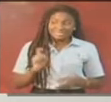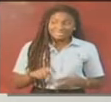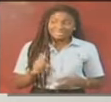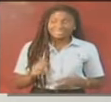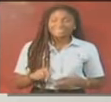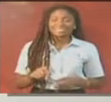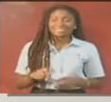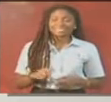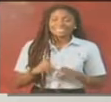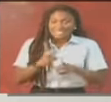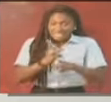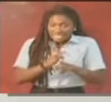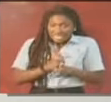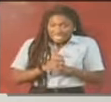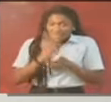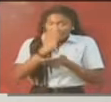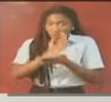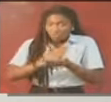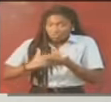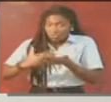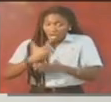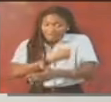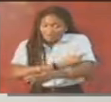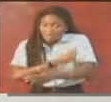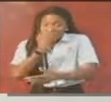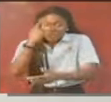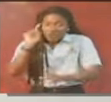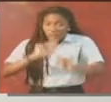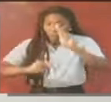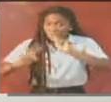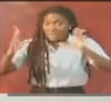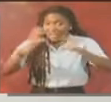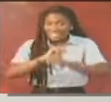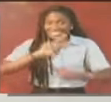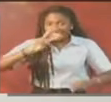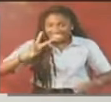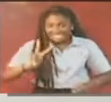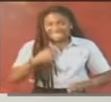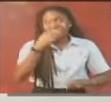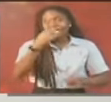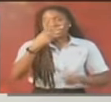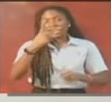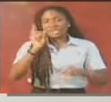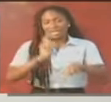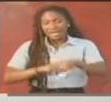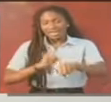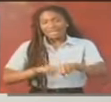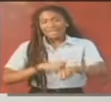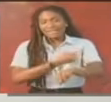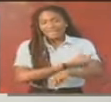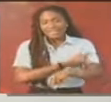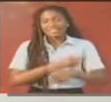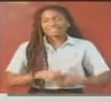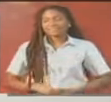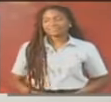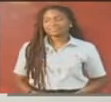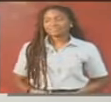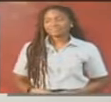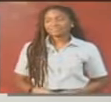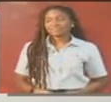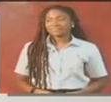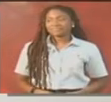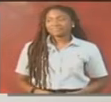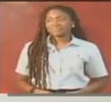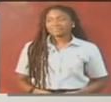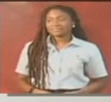round of vaccination, so that everyone who has been vaccinated so far can receive their second dose of vaccines. we are